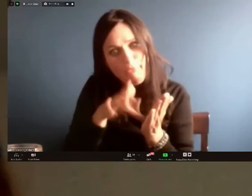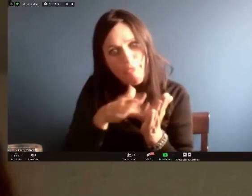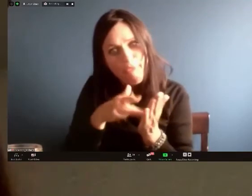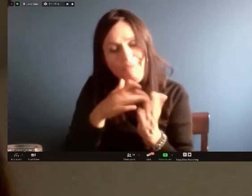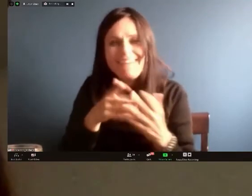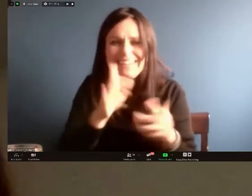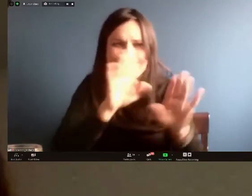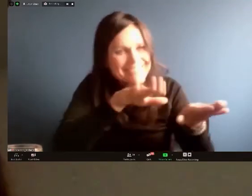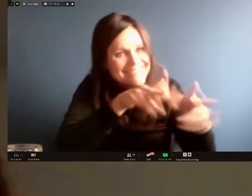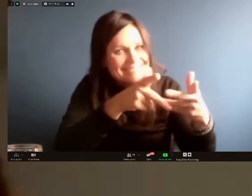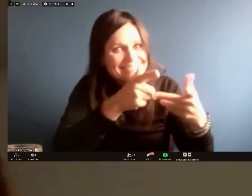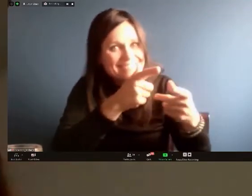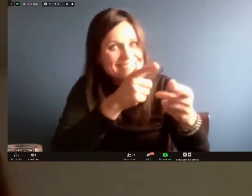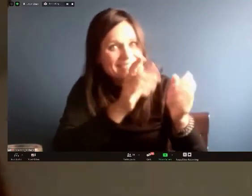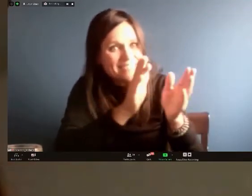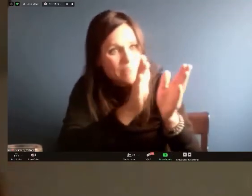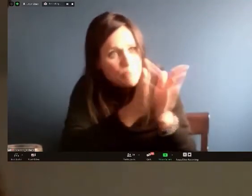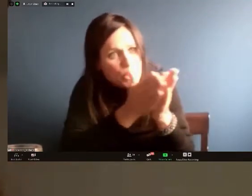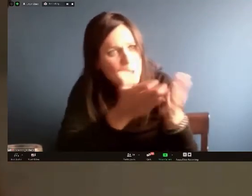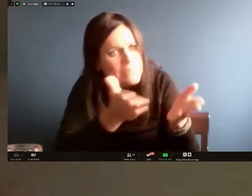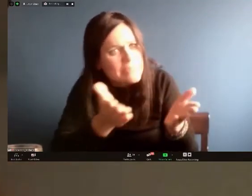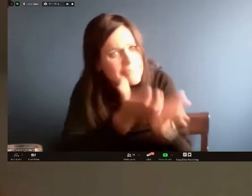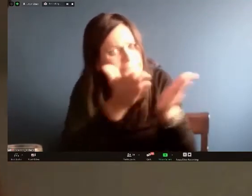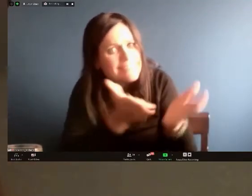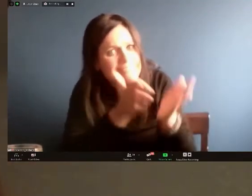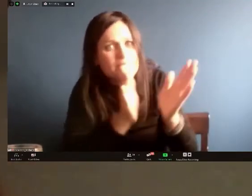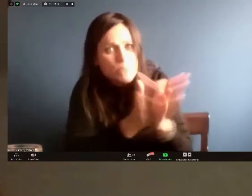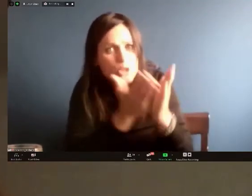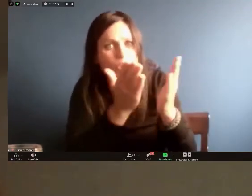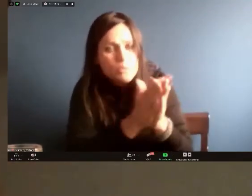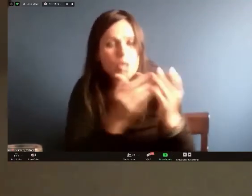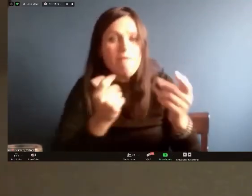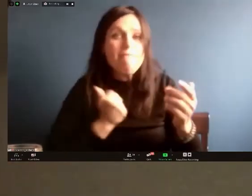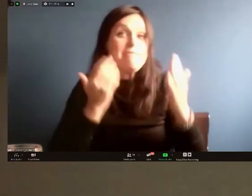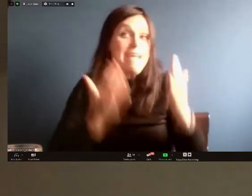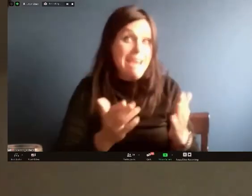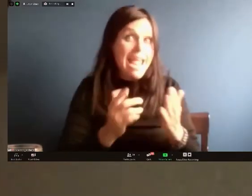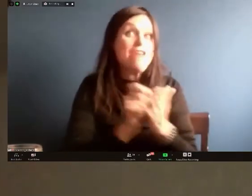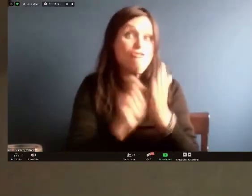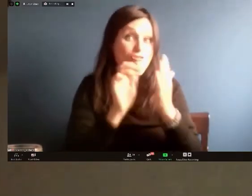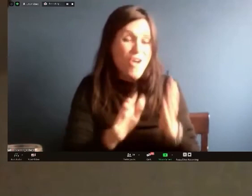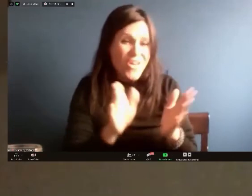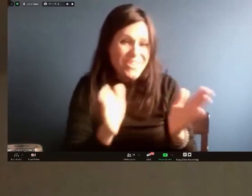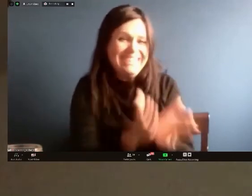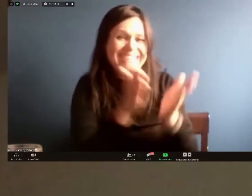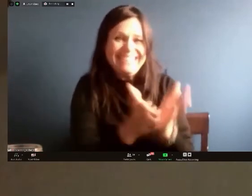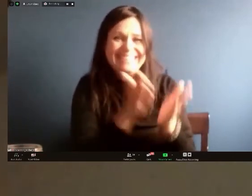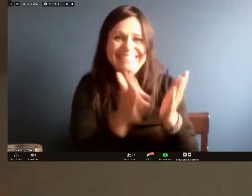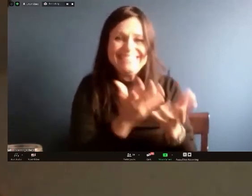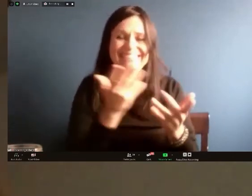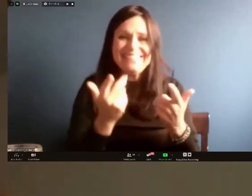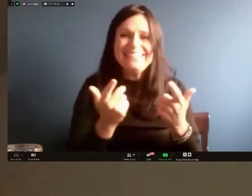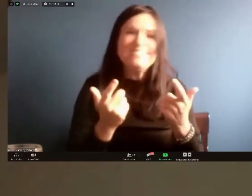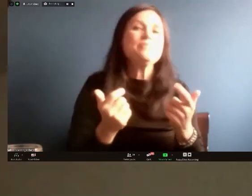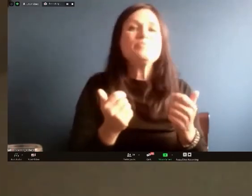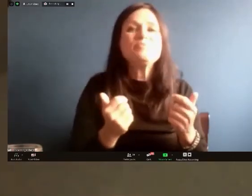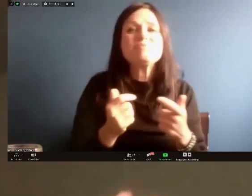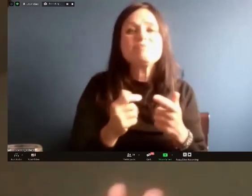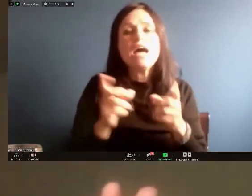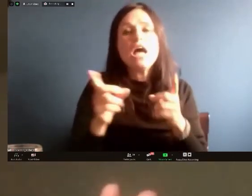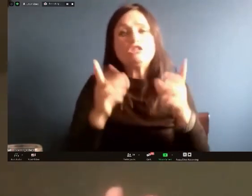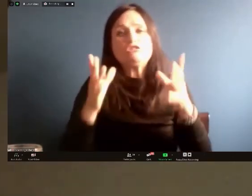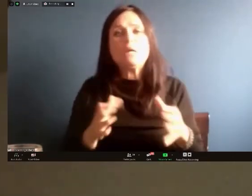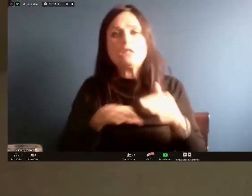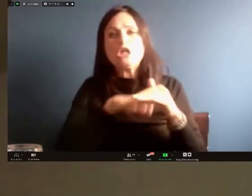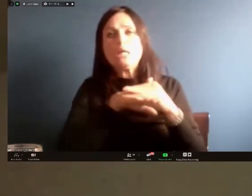by Canadian authors. So we've cleared a lot of titles. I know, unfortunately, then the director comes in and